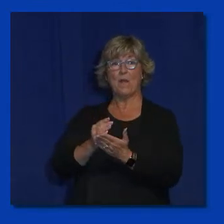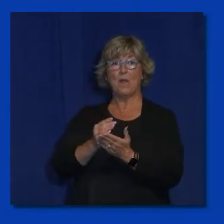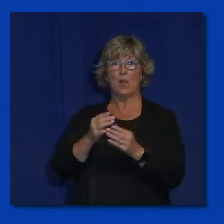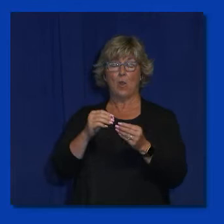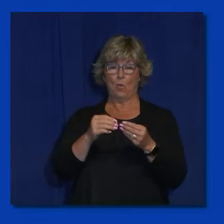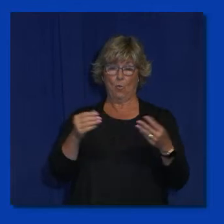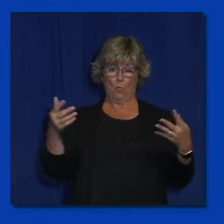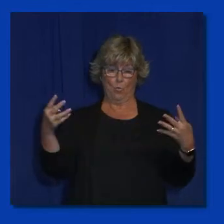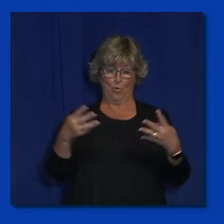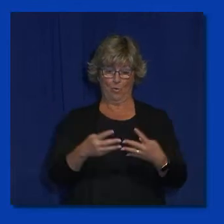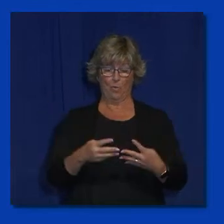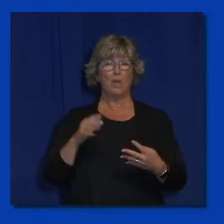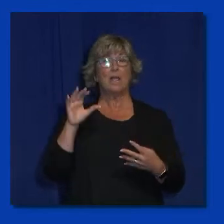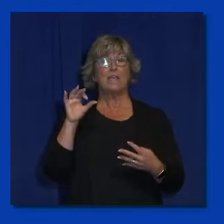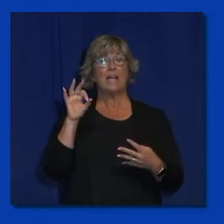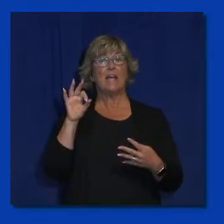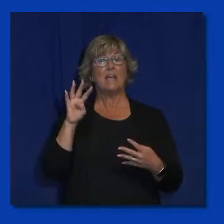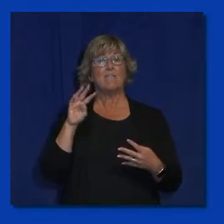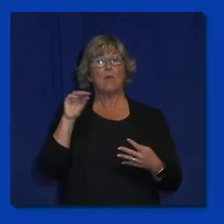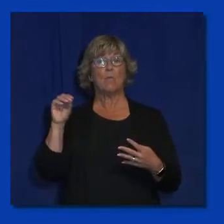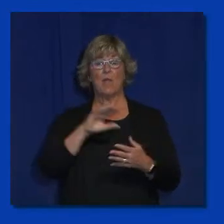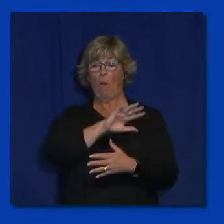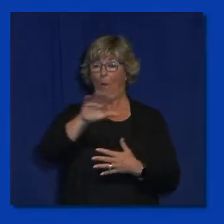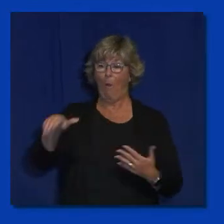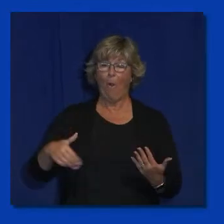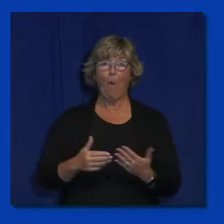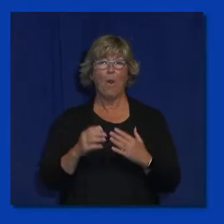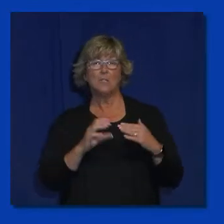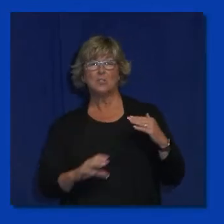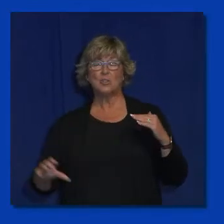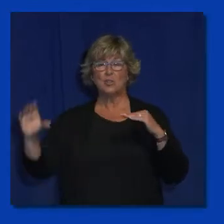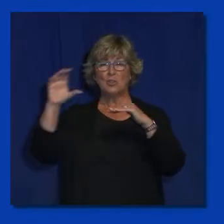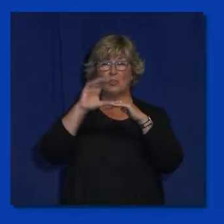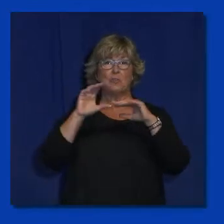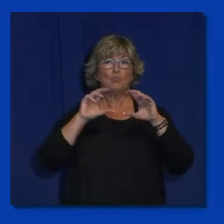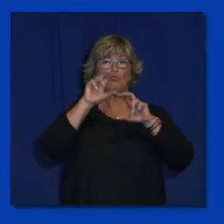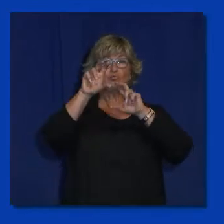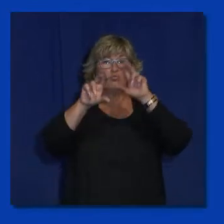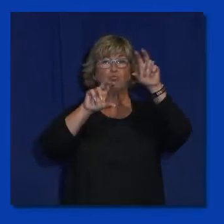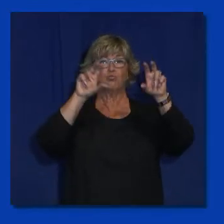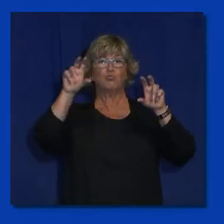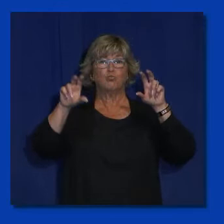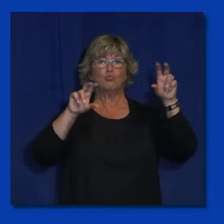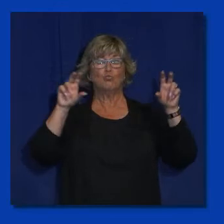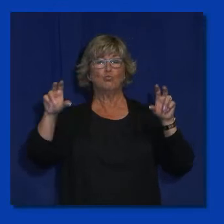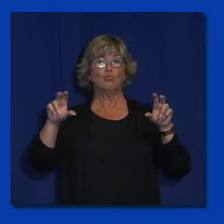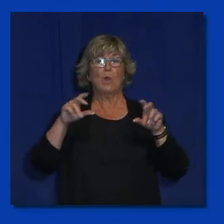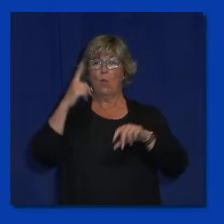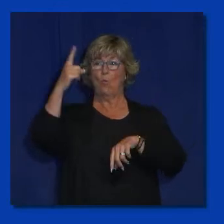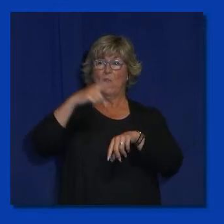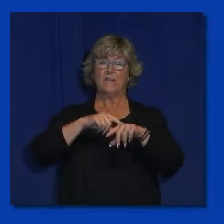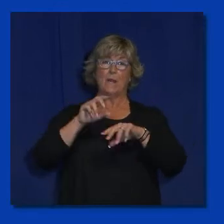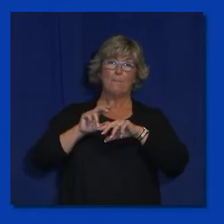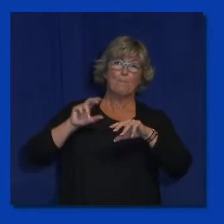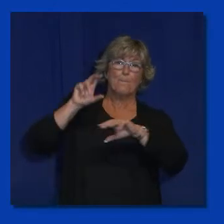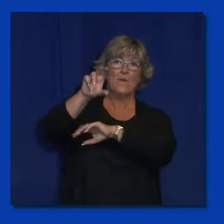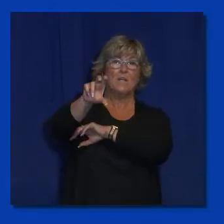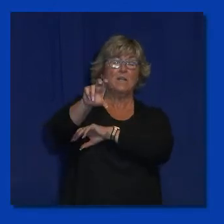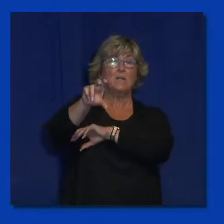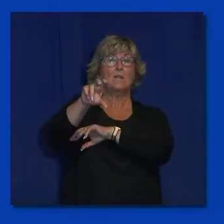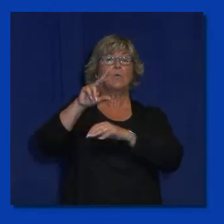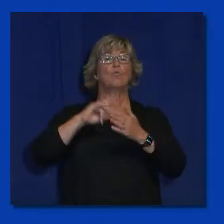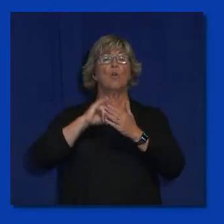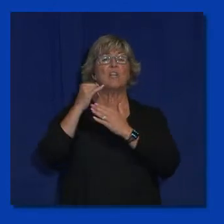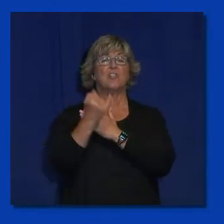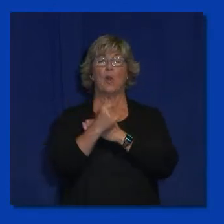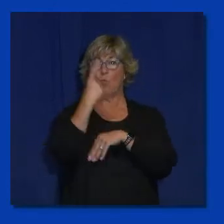blend, 94% of all of our surplus invested now in one-time